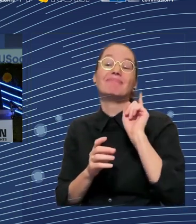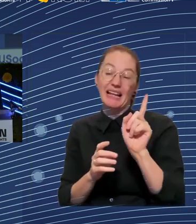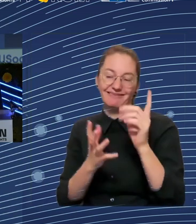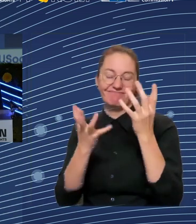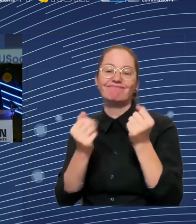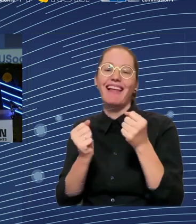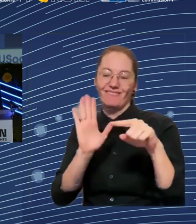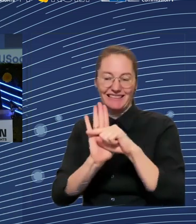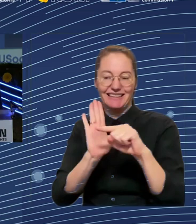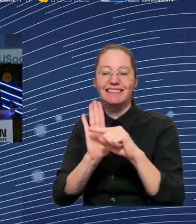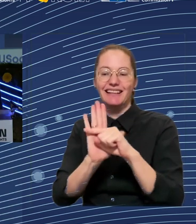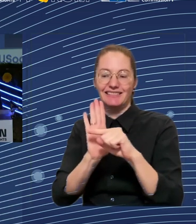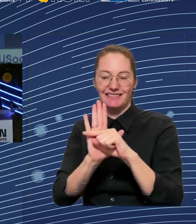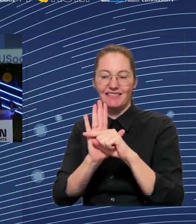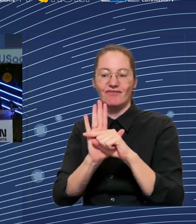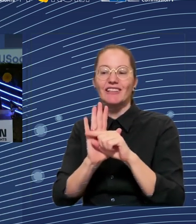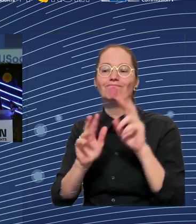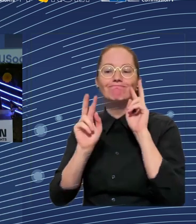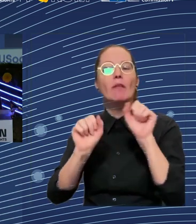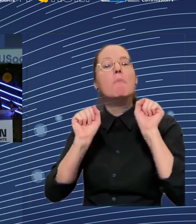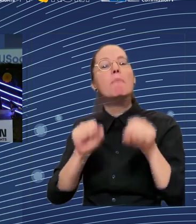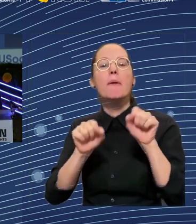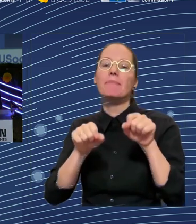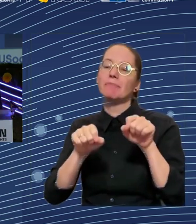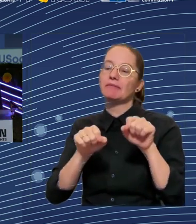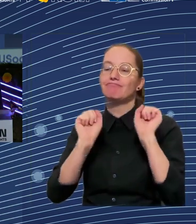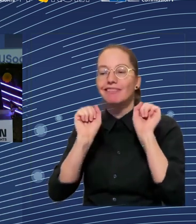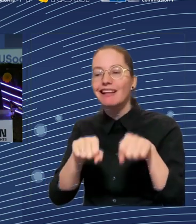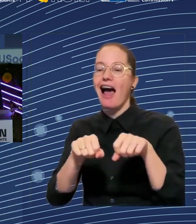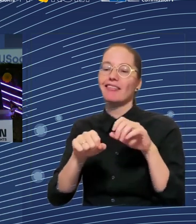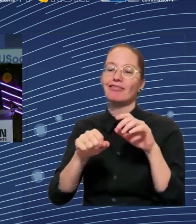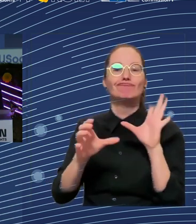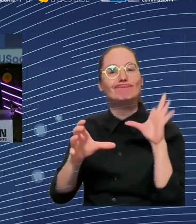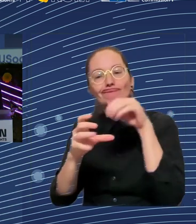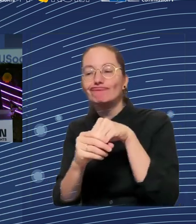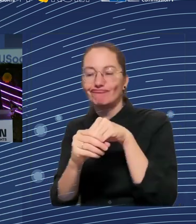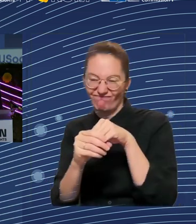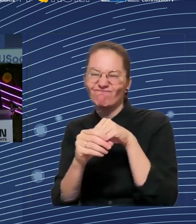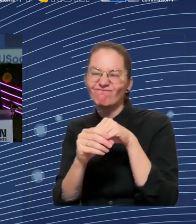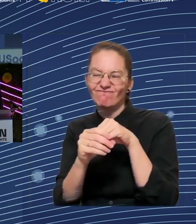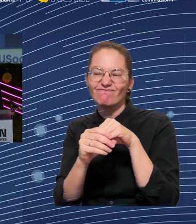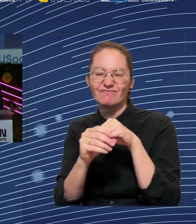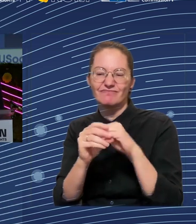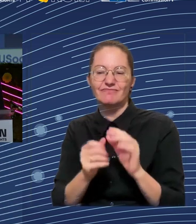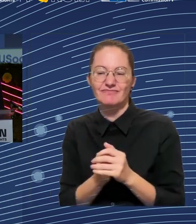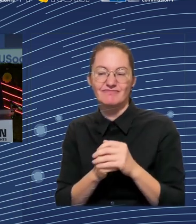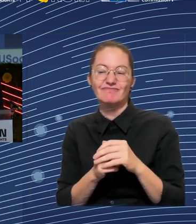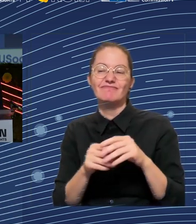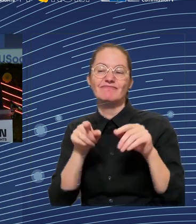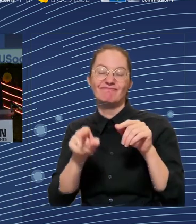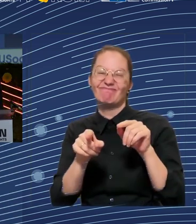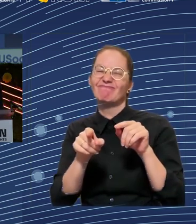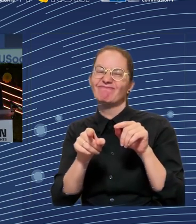particular. What we did first in the report is we analyzed what would happen if the new Barcelona targets